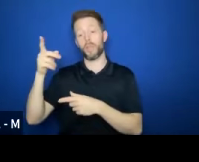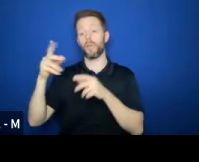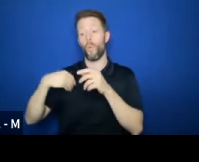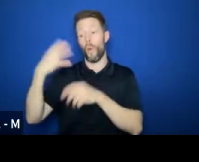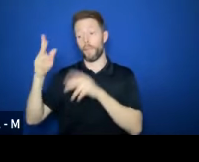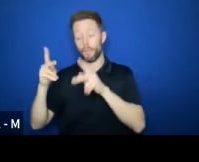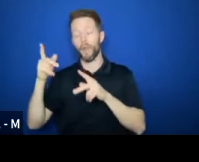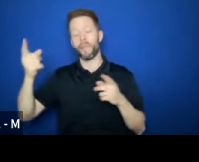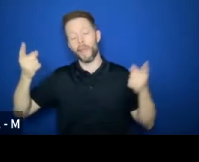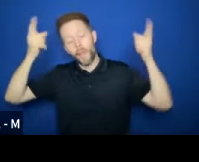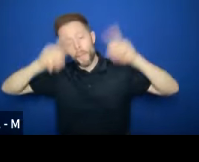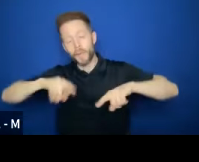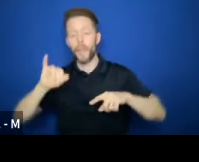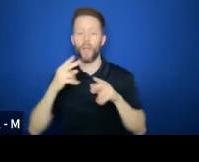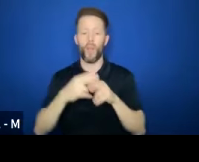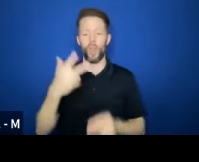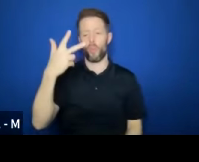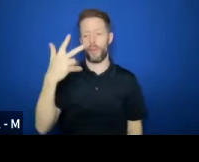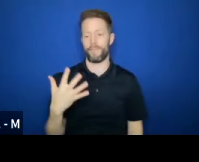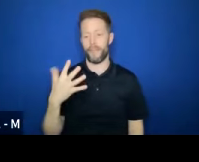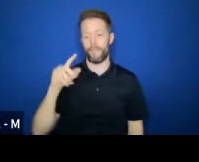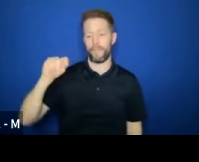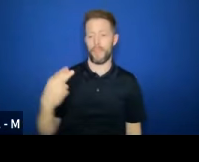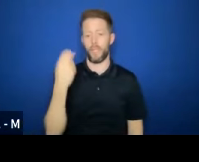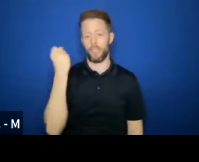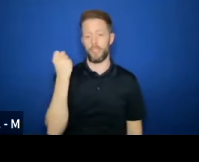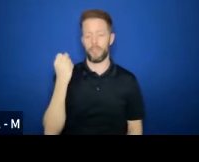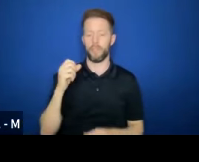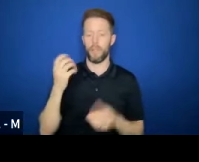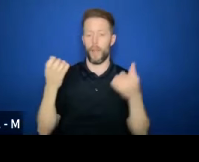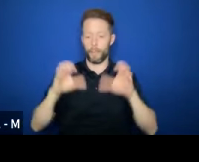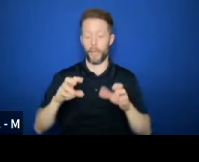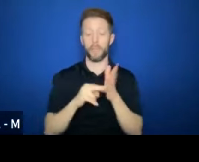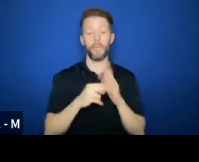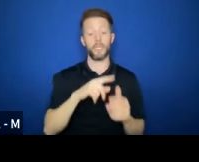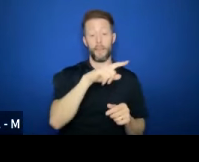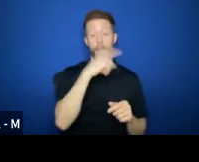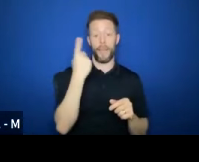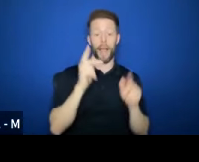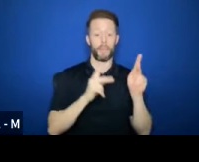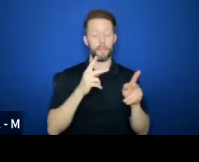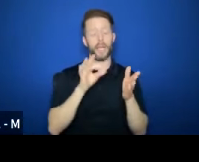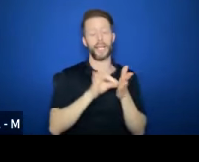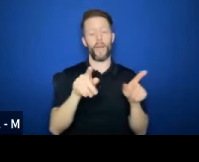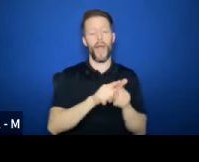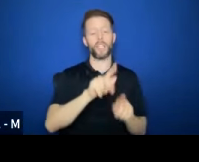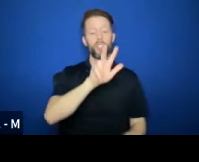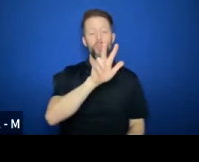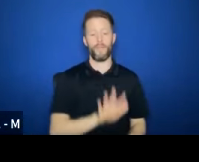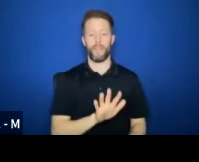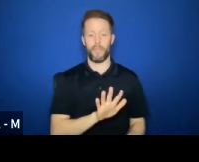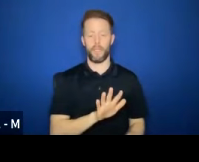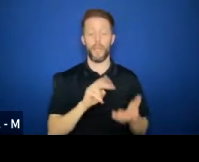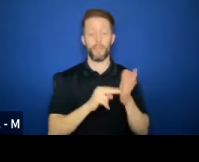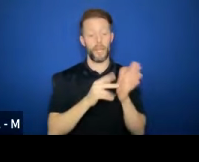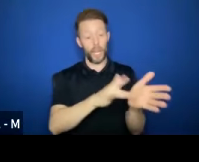And this compromise allowed white slave owners to count Black people as 3/5 of human beings. And so allowed them to exploit not only our